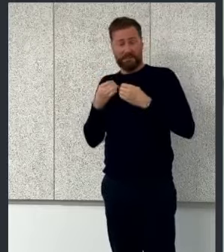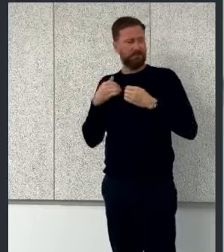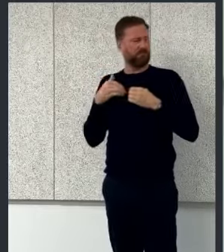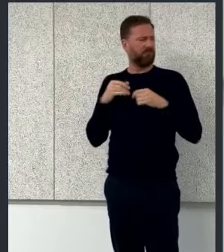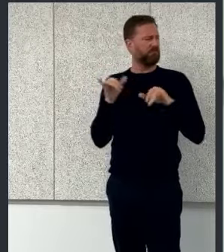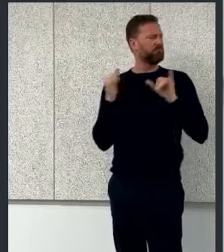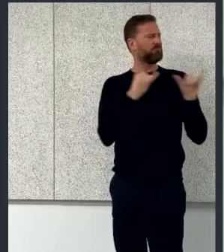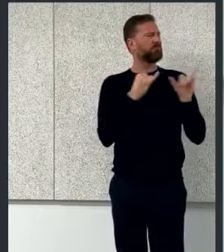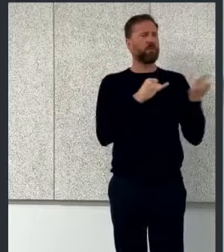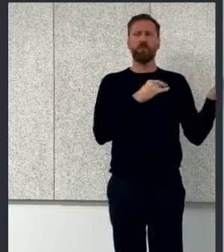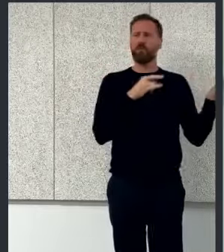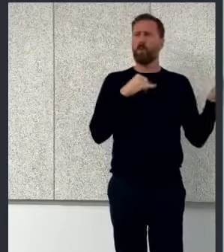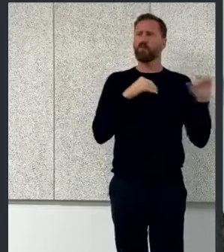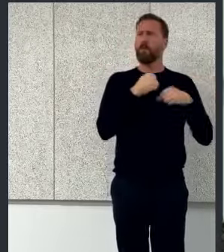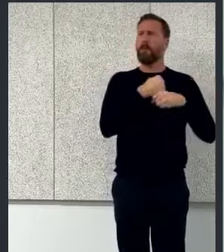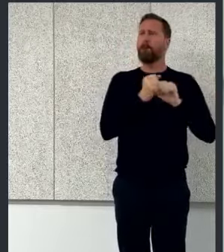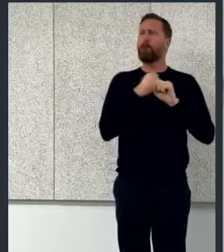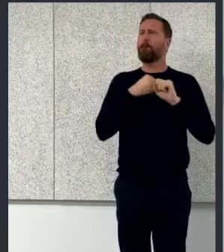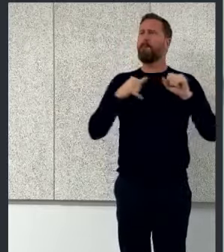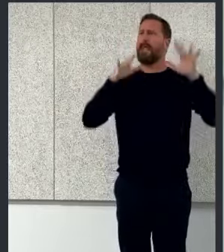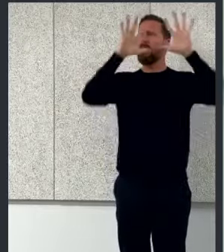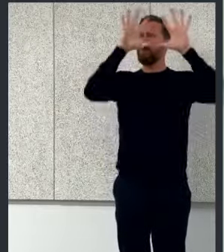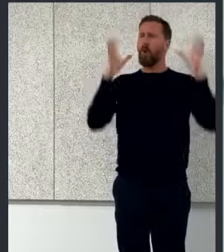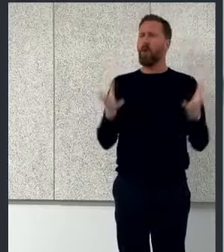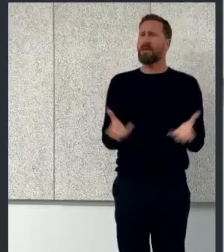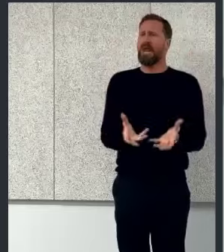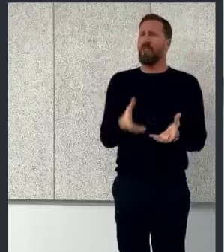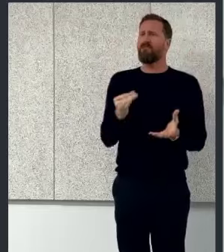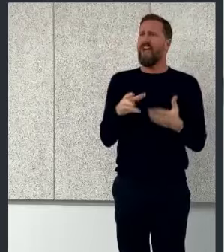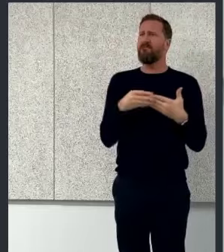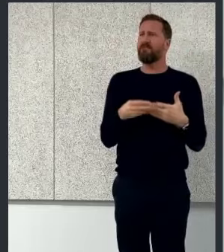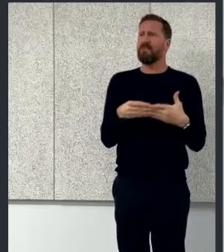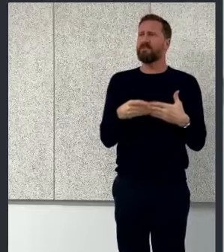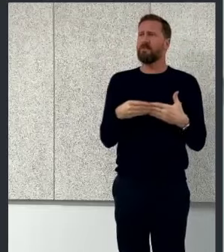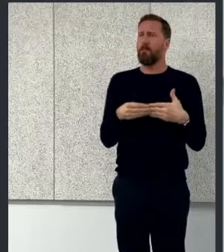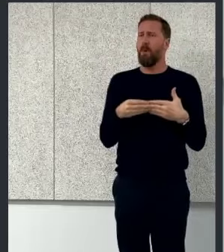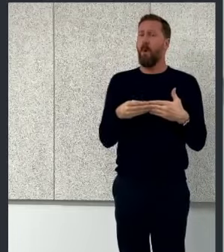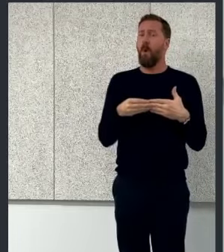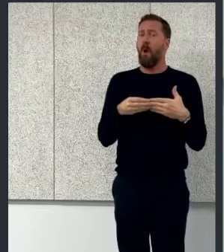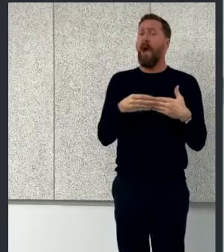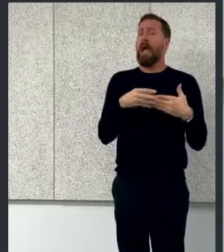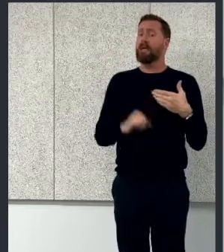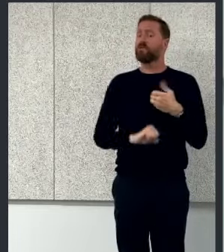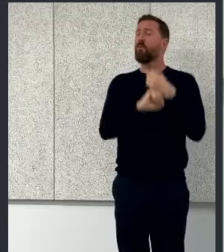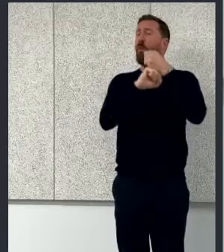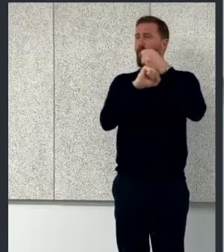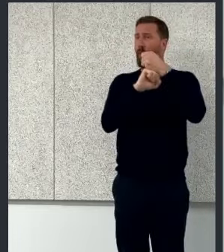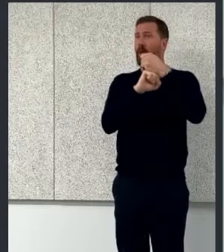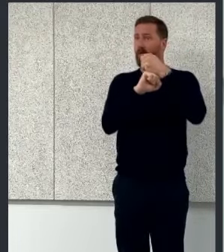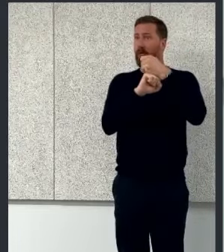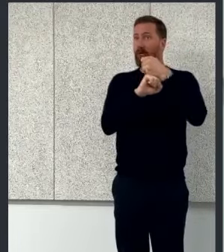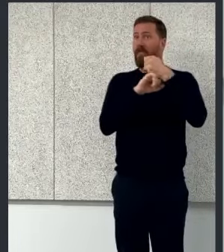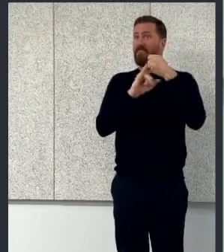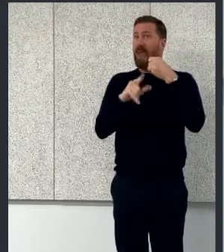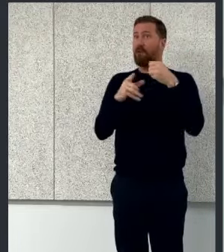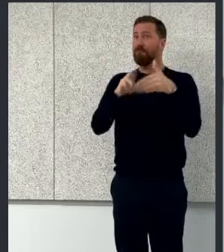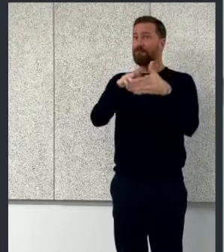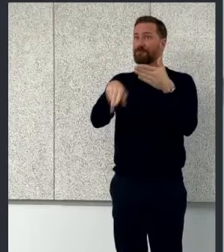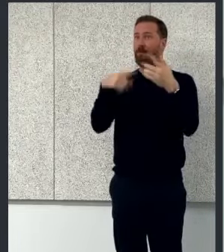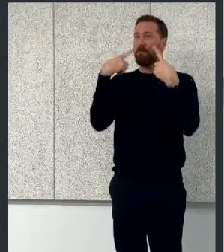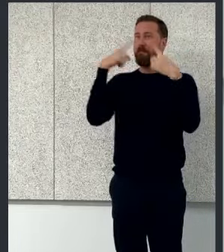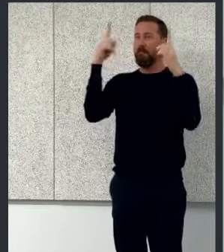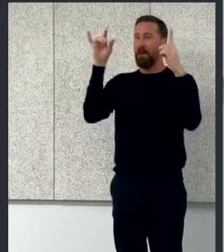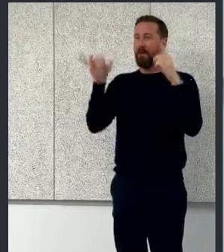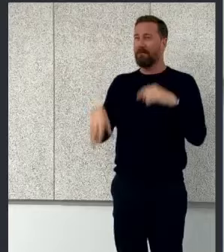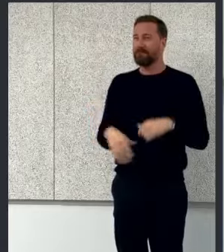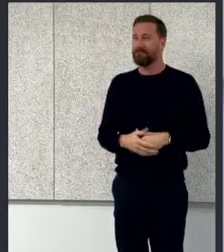container that is both like flexible enough, but also supportive enough that it does a thing, mm-hmm. Which I